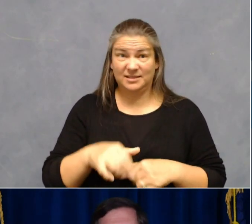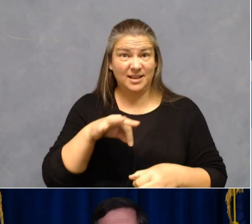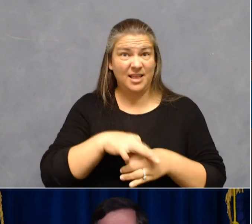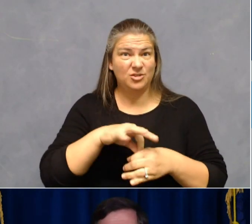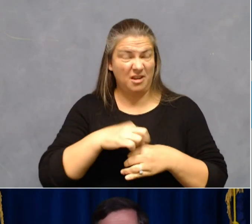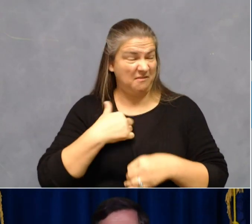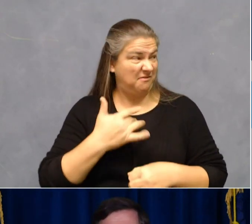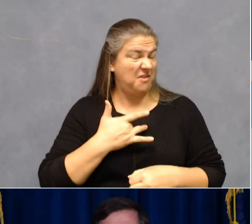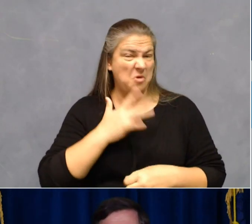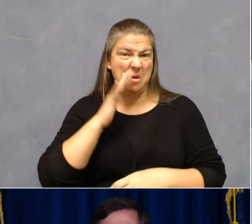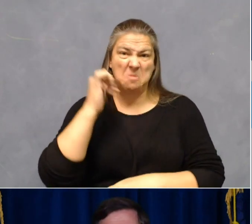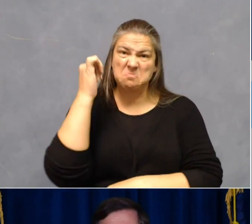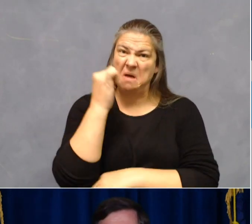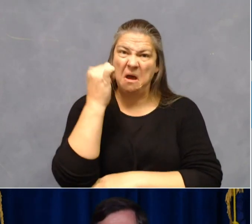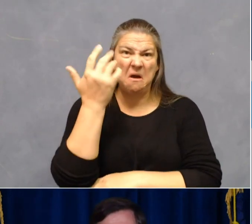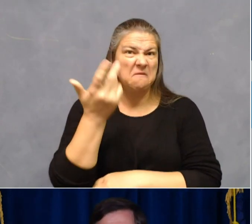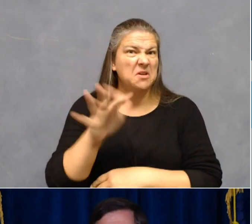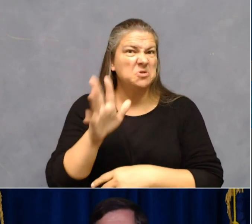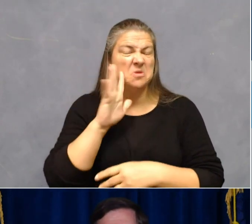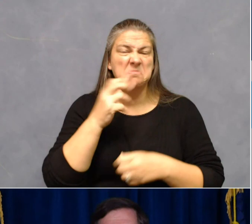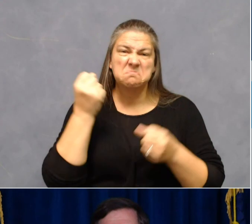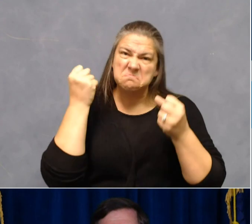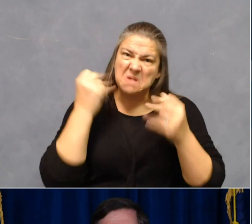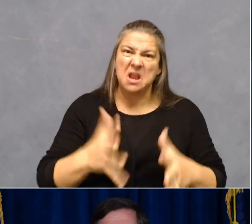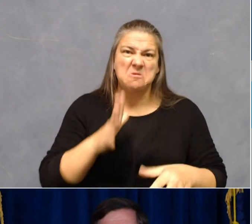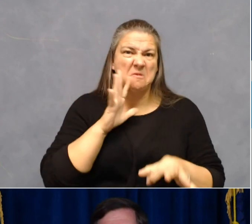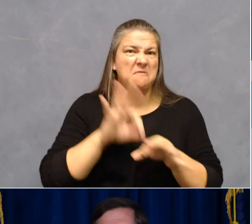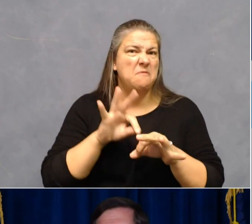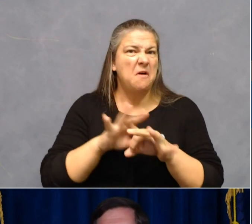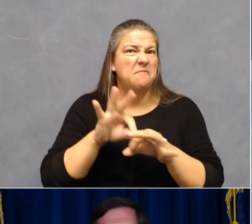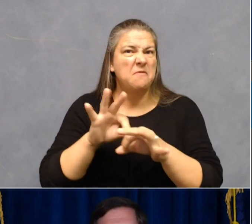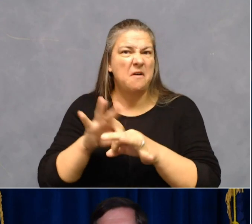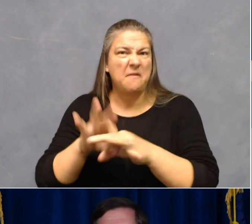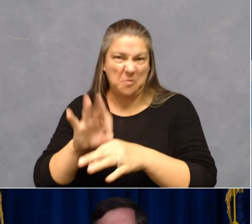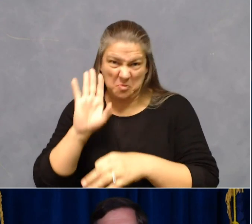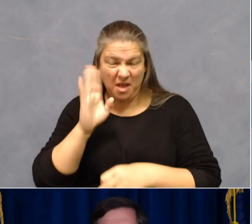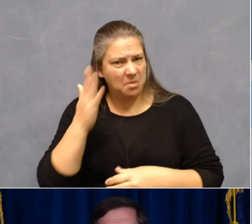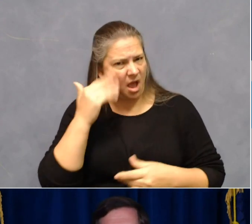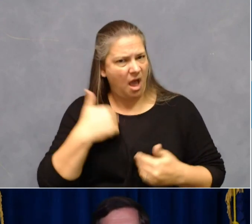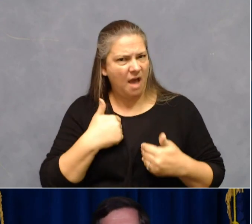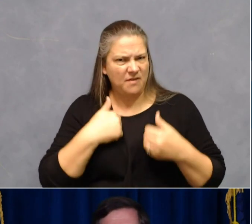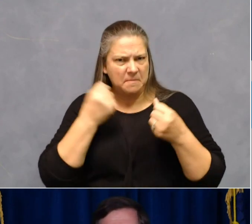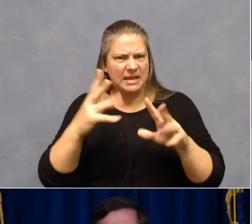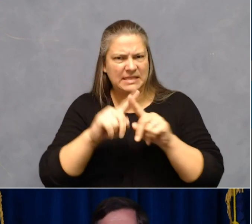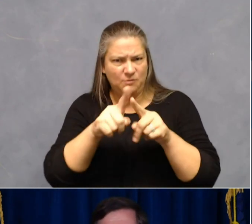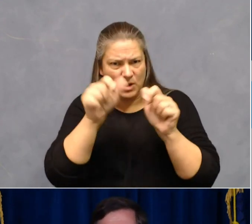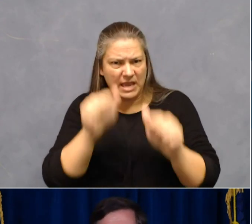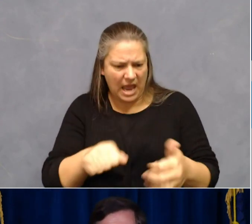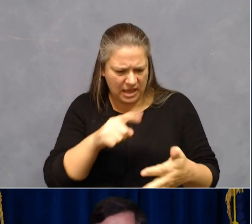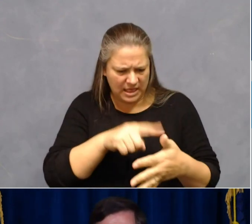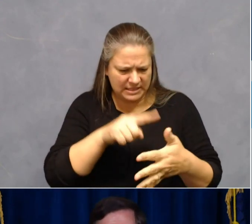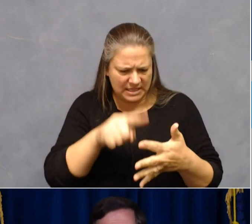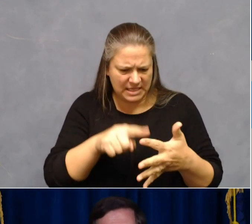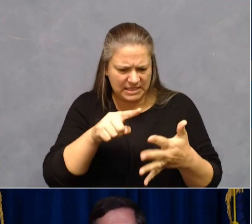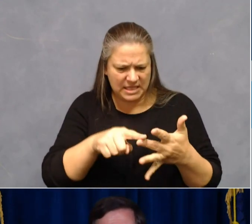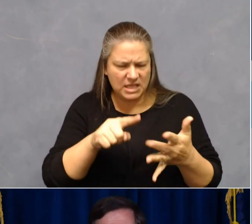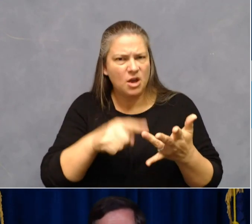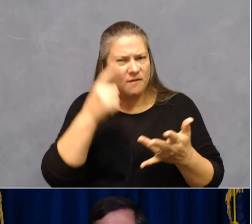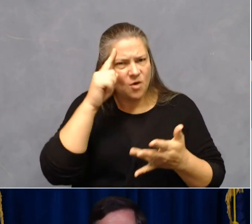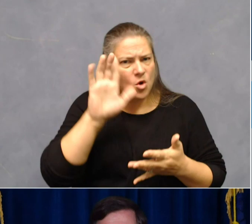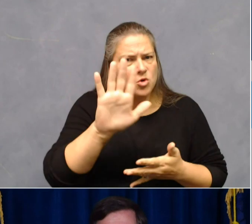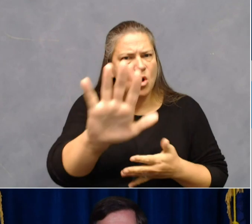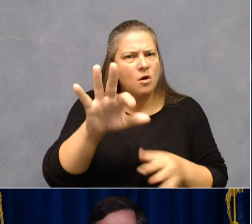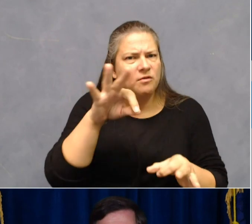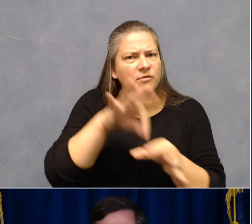you make it easier to vote, more people do vote. And we have a chance to be the envy of the nation, to show that a little bit of